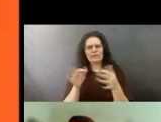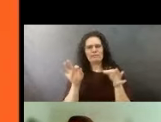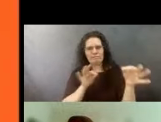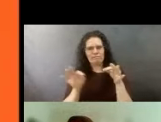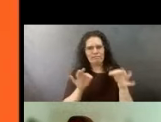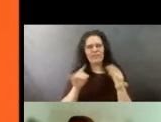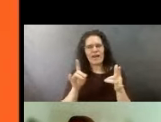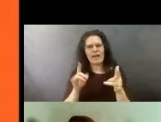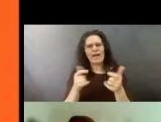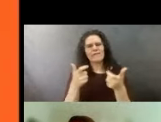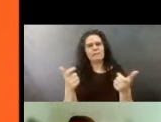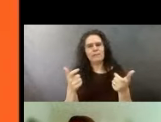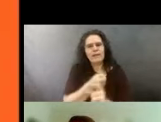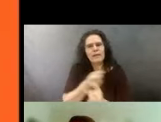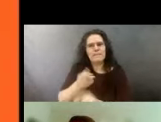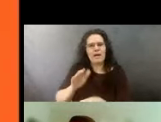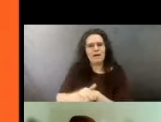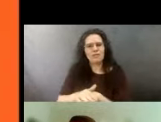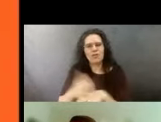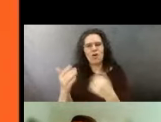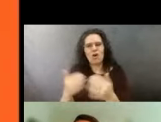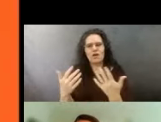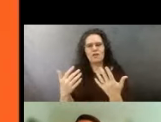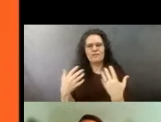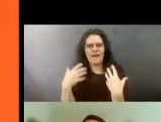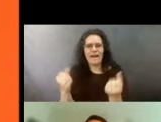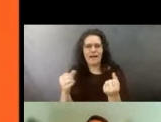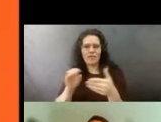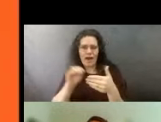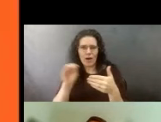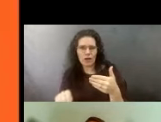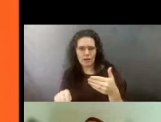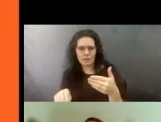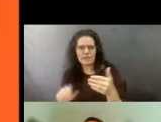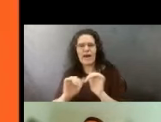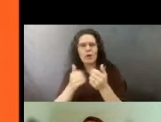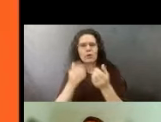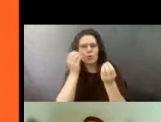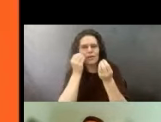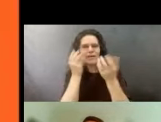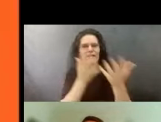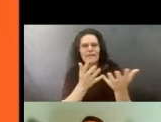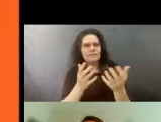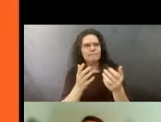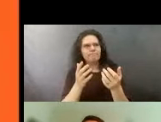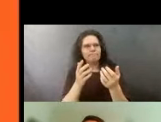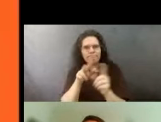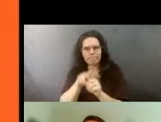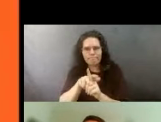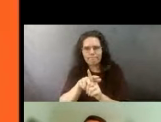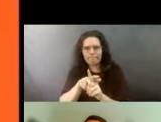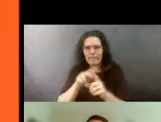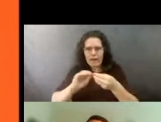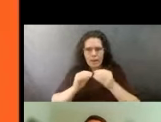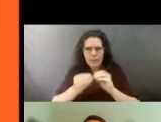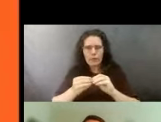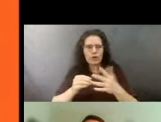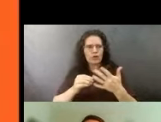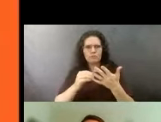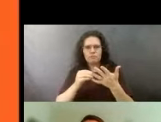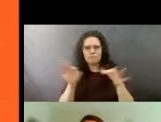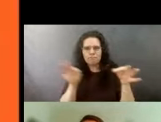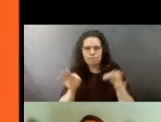to healthcare leadership or payers? How can we really quantify and assign value to this? I think in the healthcare